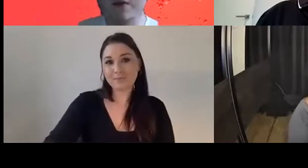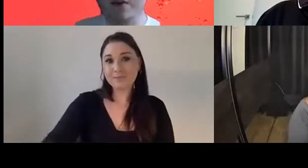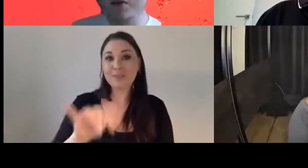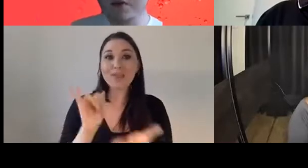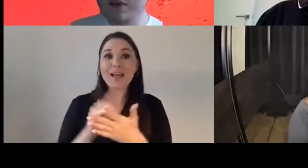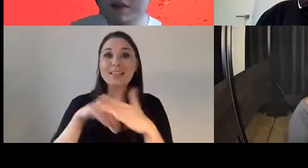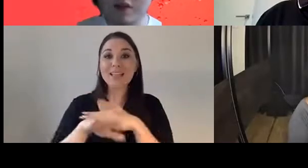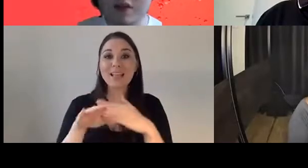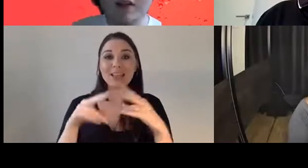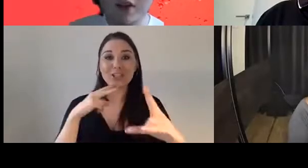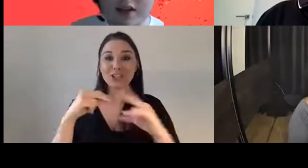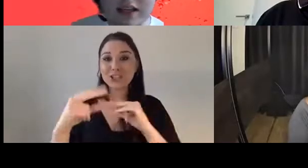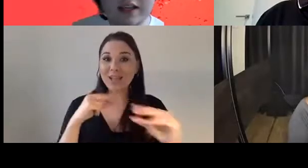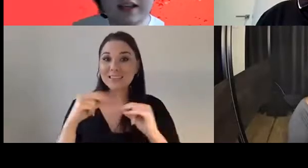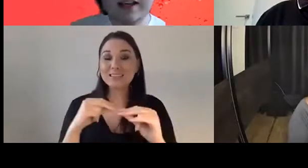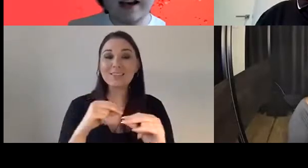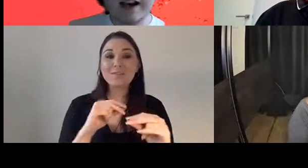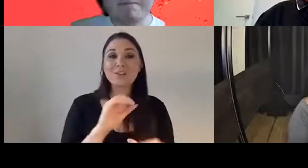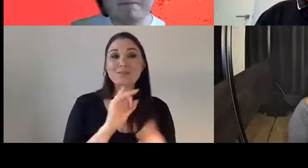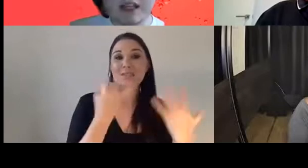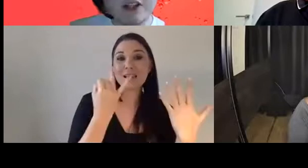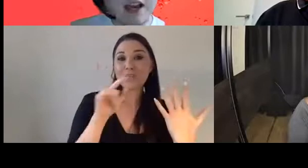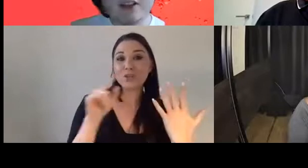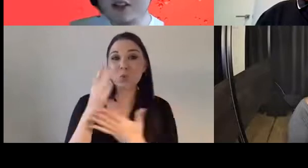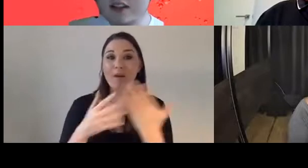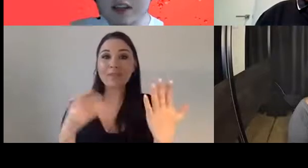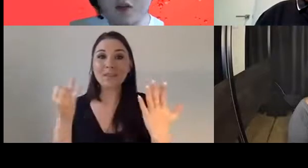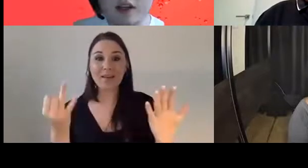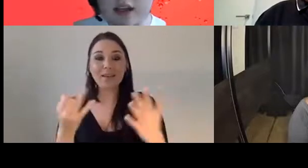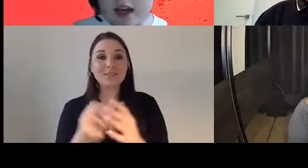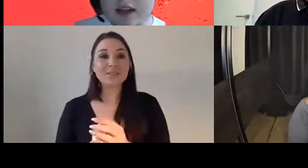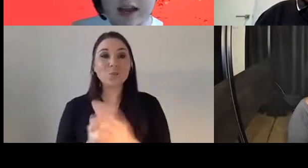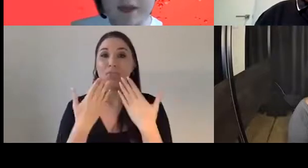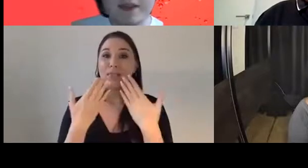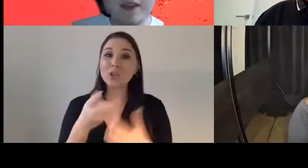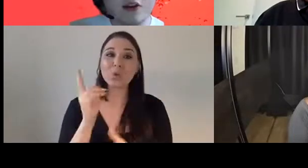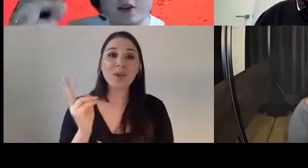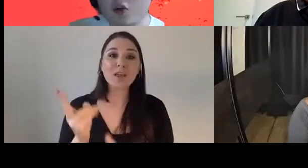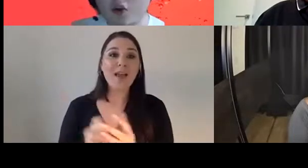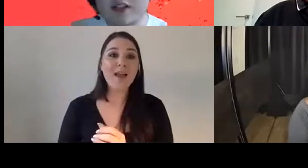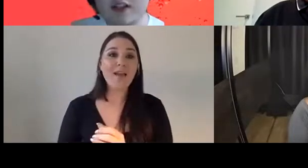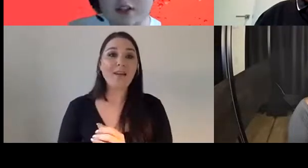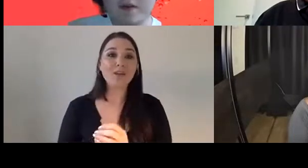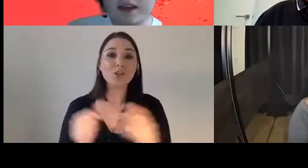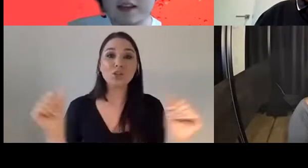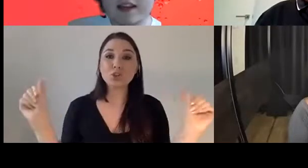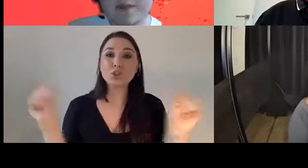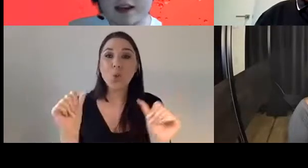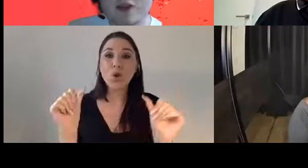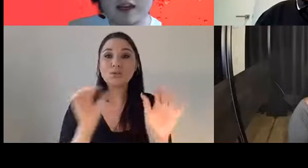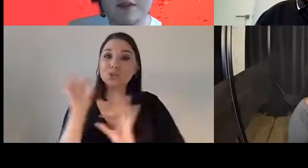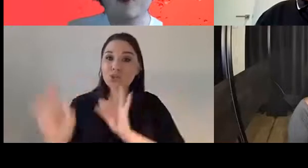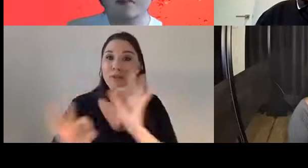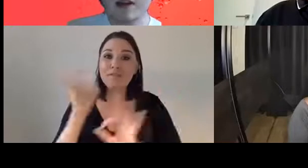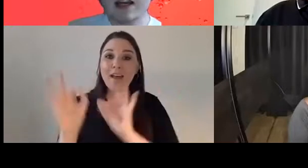be again via Zoom from 7 till 7:30. And yeah, just thank you all again. And there is a short survey